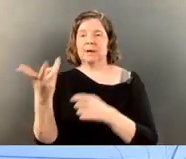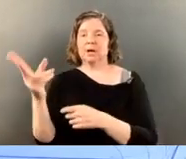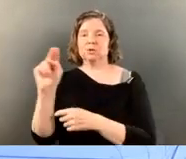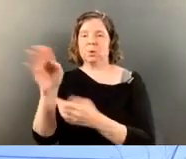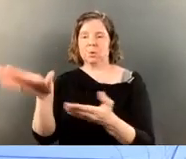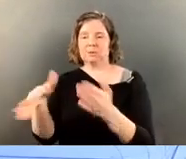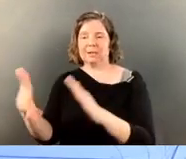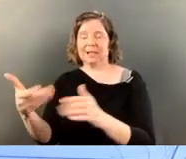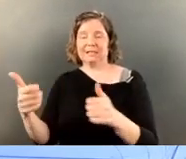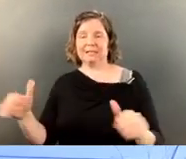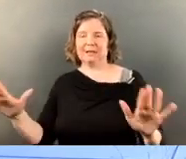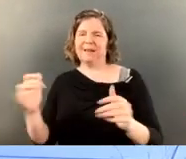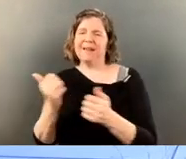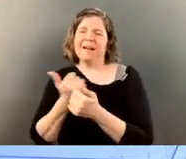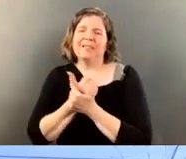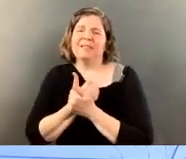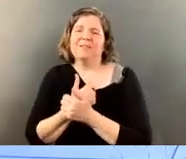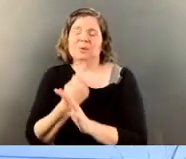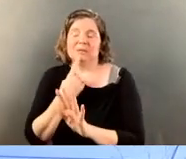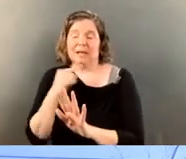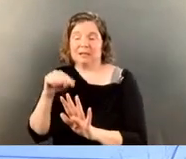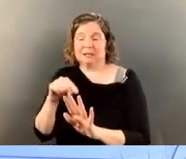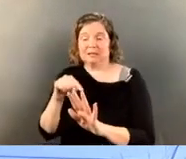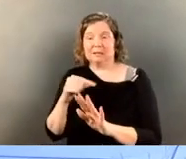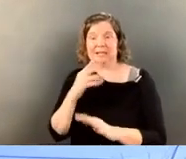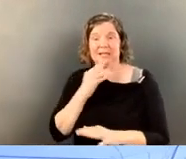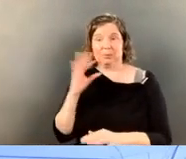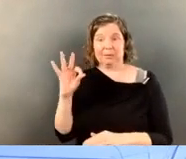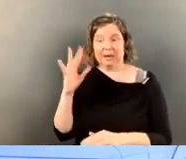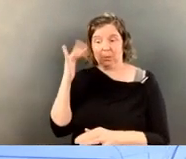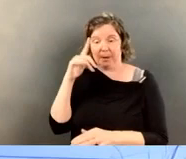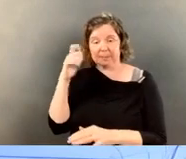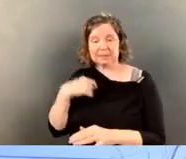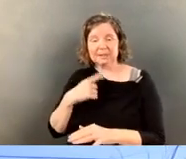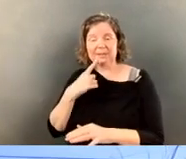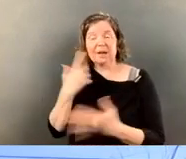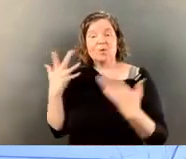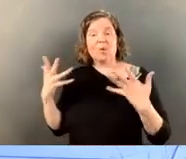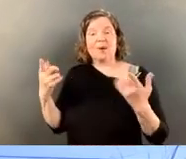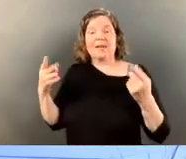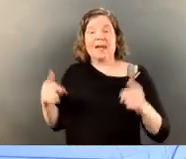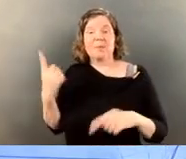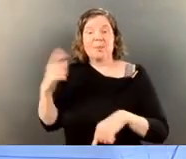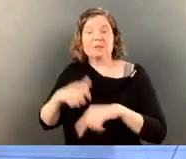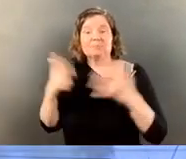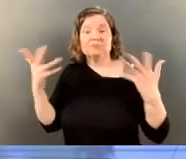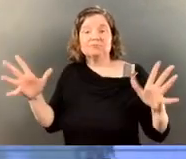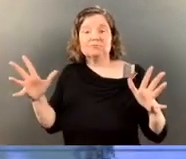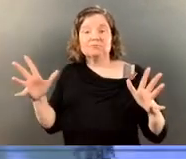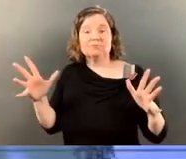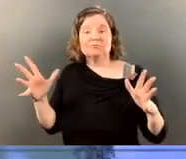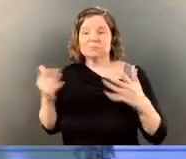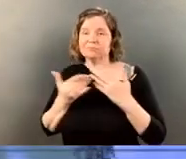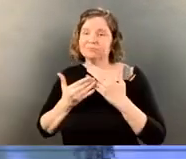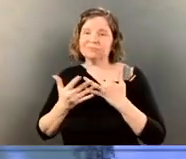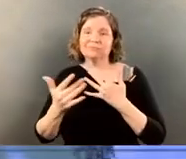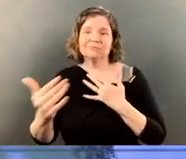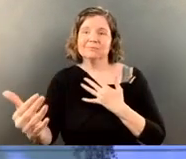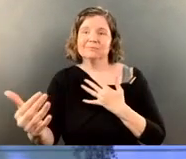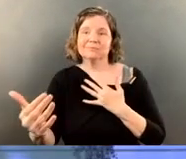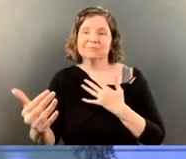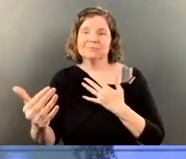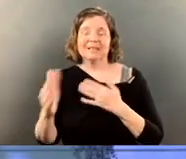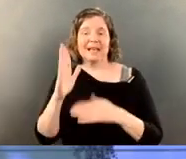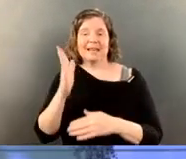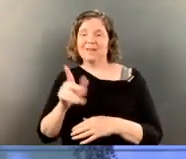death as a sacrifice. And I love how it says it there in Hebrews 9 because it says it already happened once for all time. It